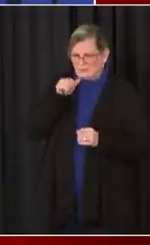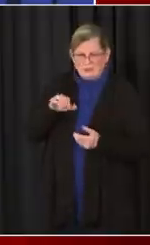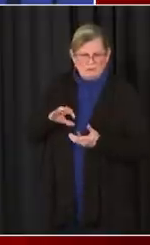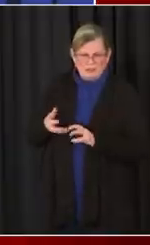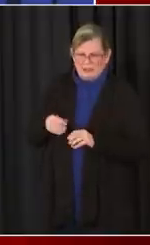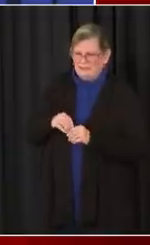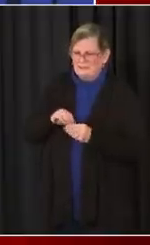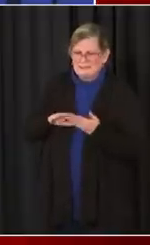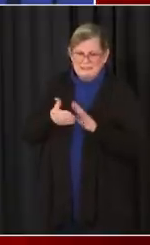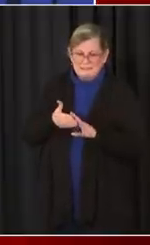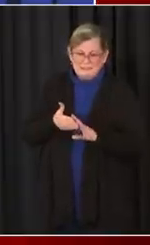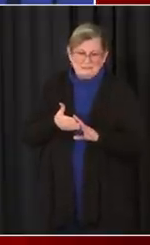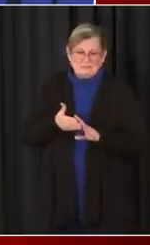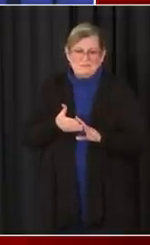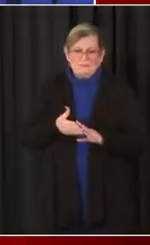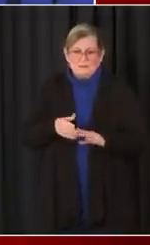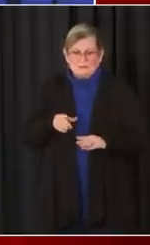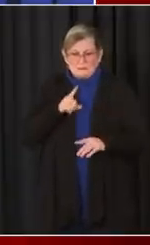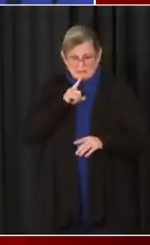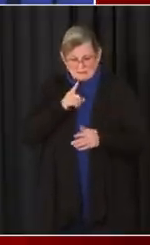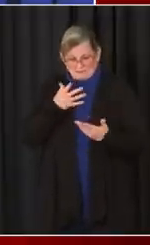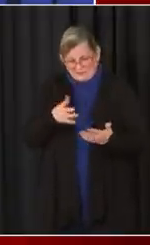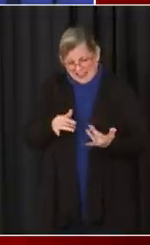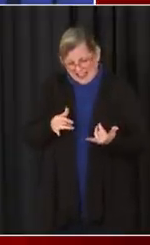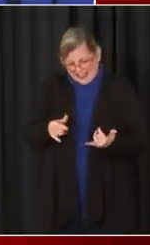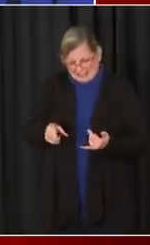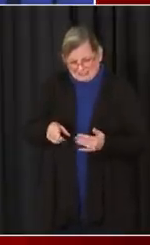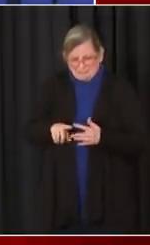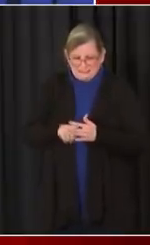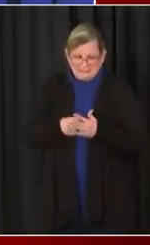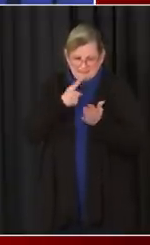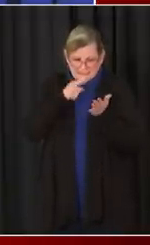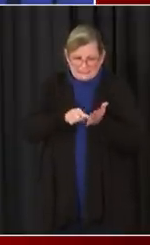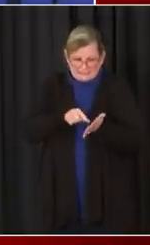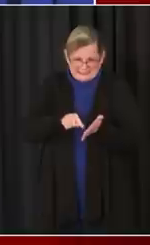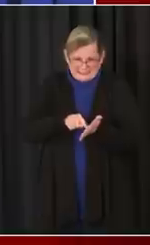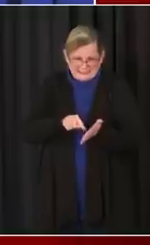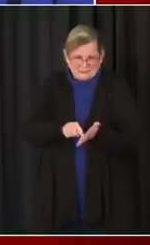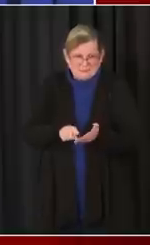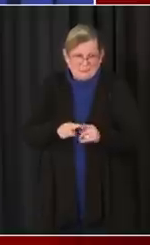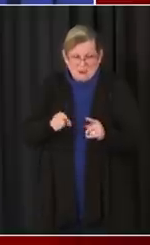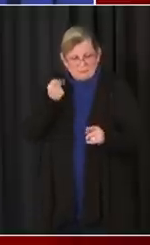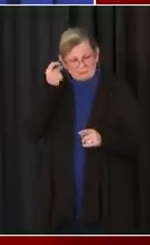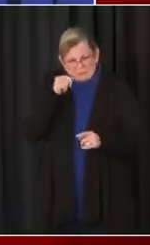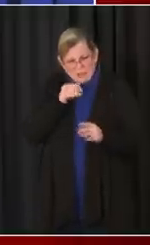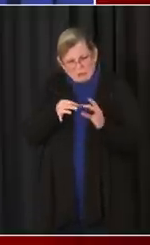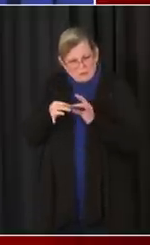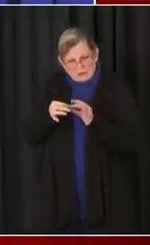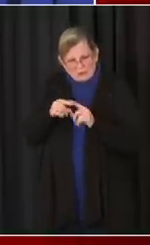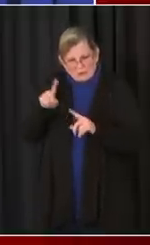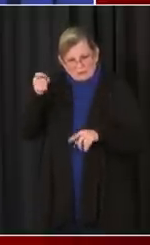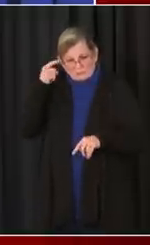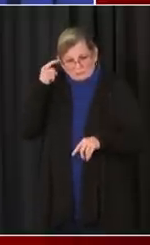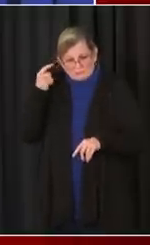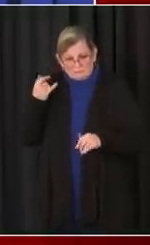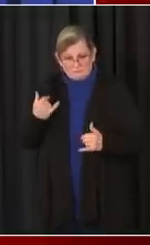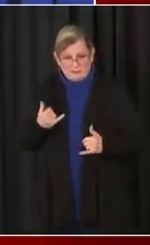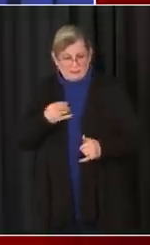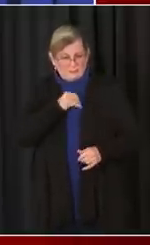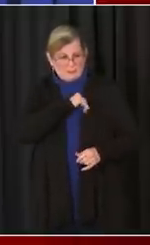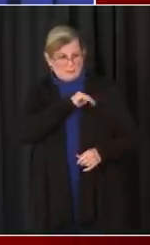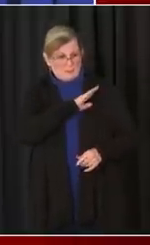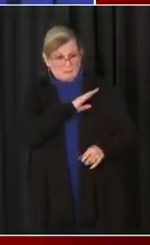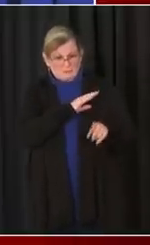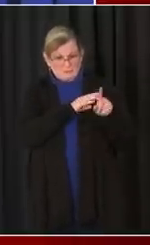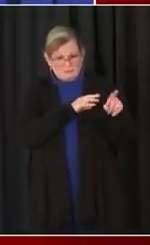the city, and those matters are actually actively being investigated, but it does not appear they were related. Okay, thank Thank you. And then for Mayor Bowser, could you